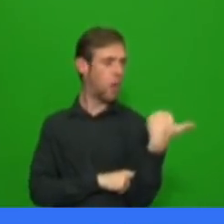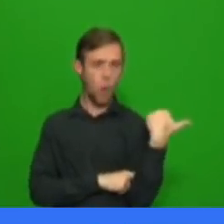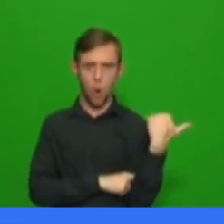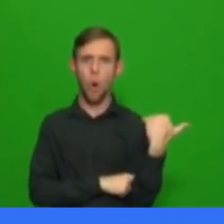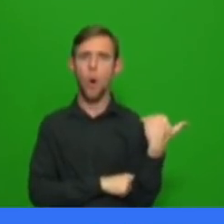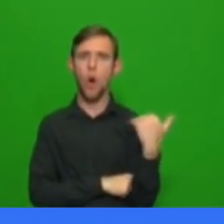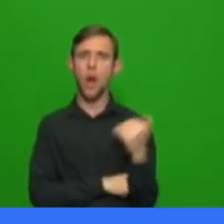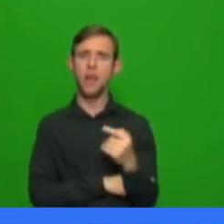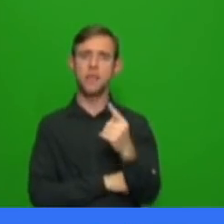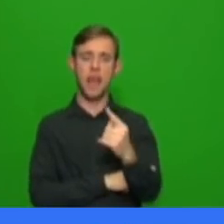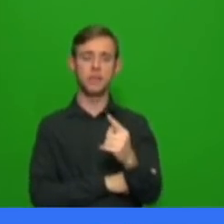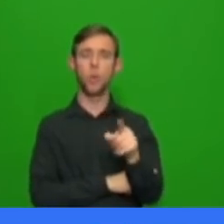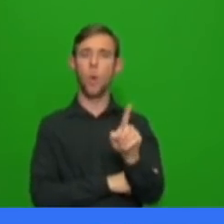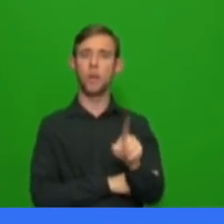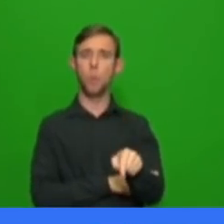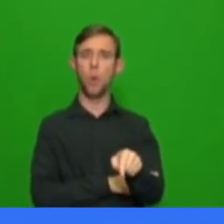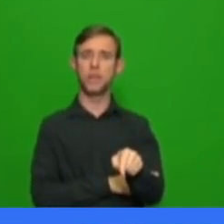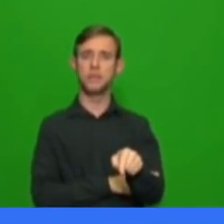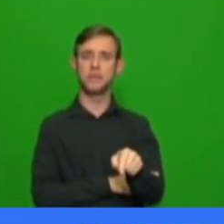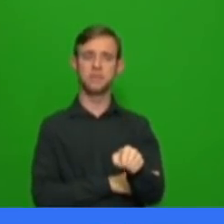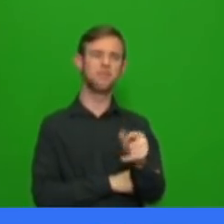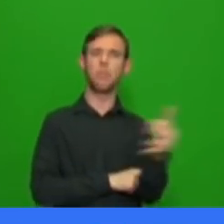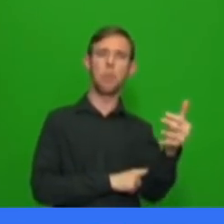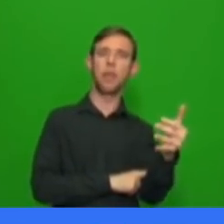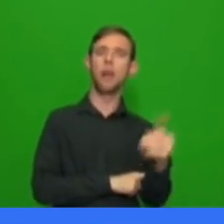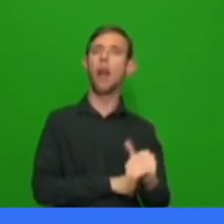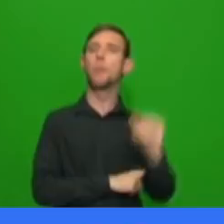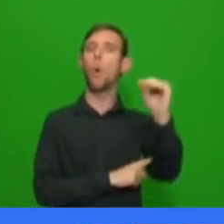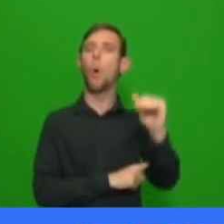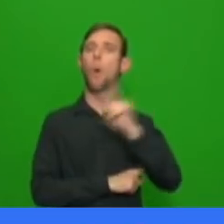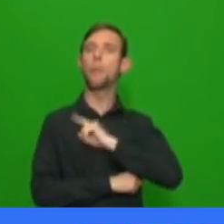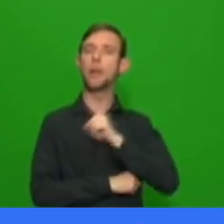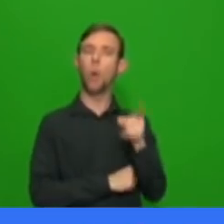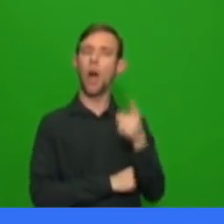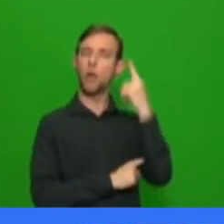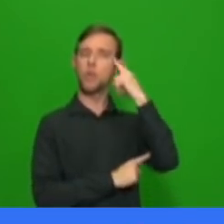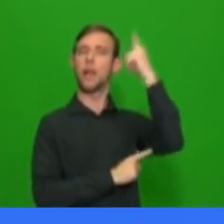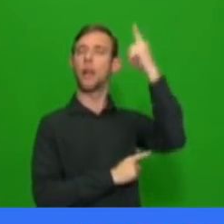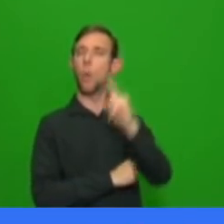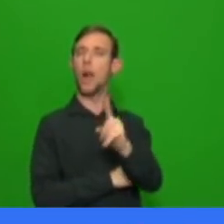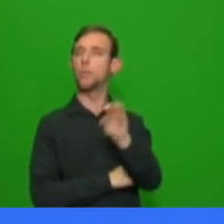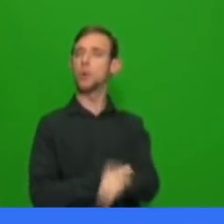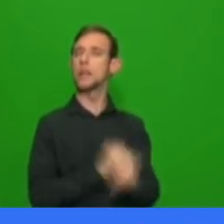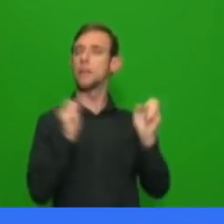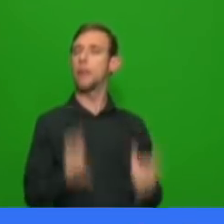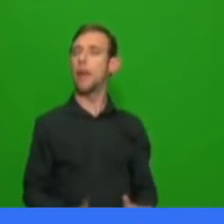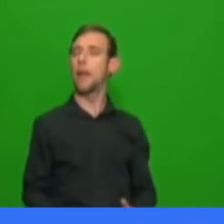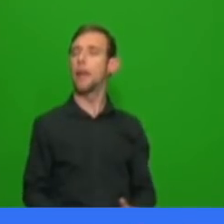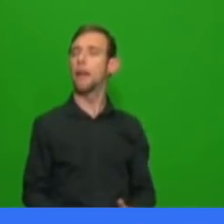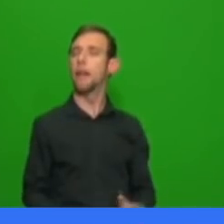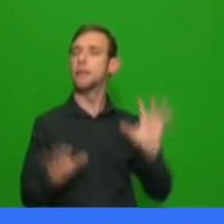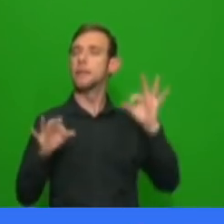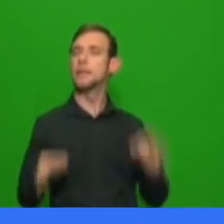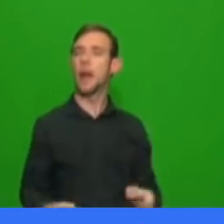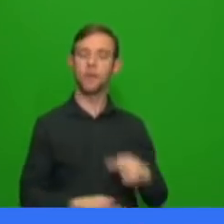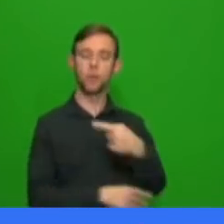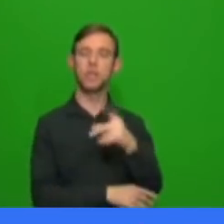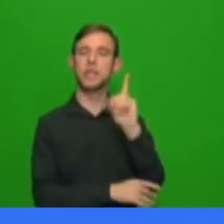year. Can you explain, maybe just elaborate a bit more on why you've gone with 1%?